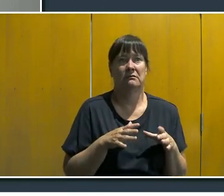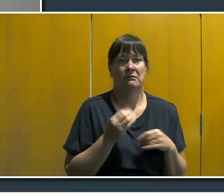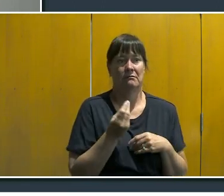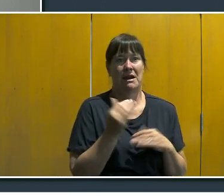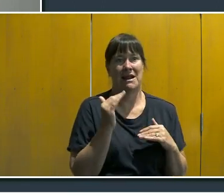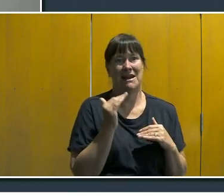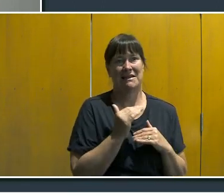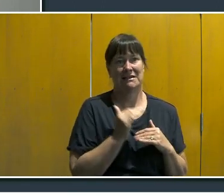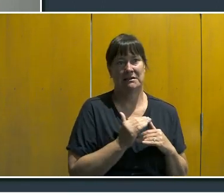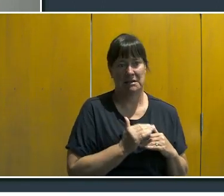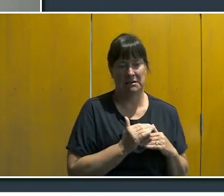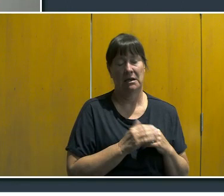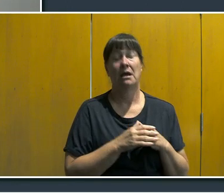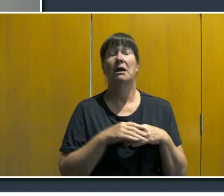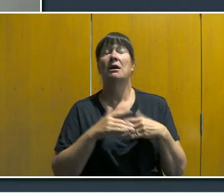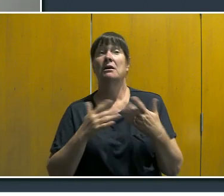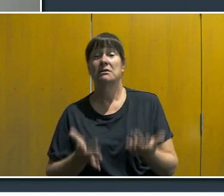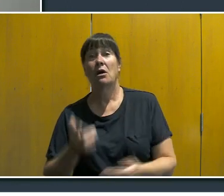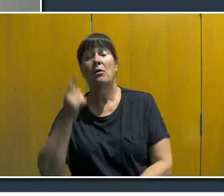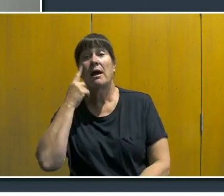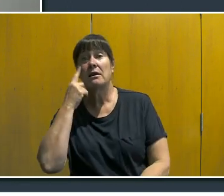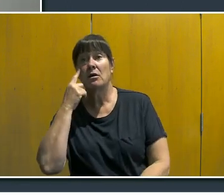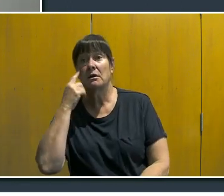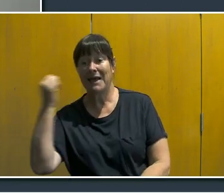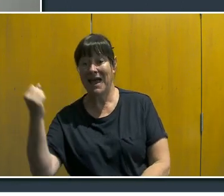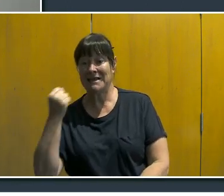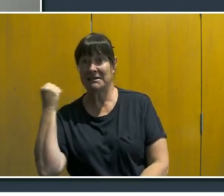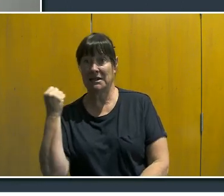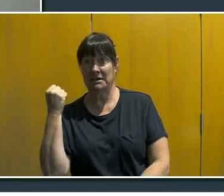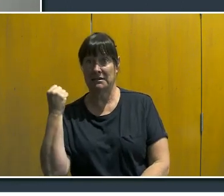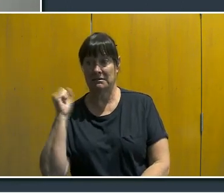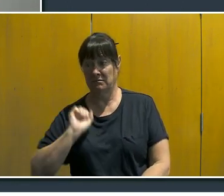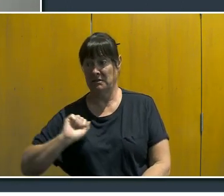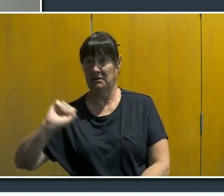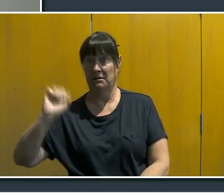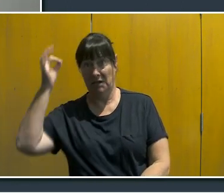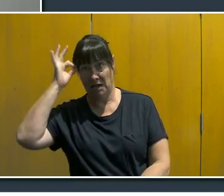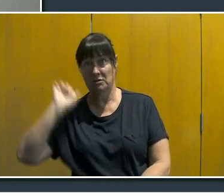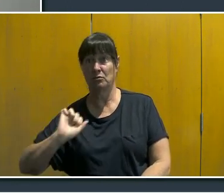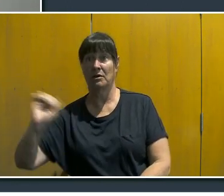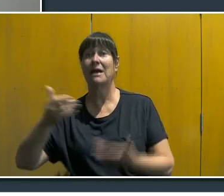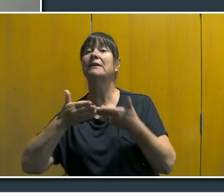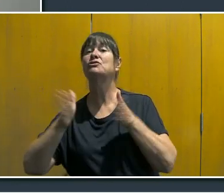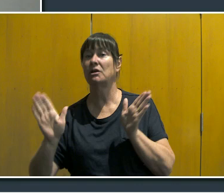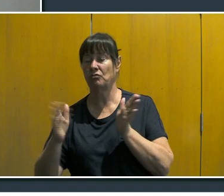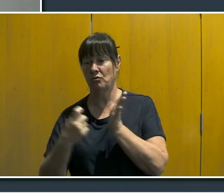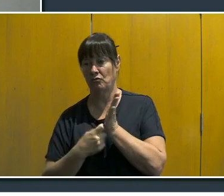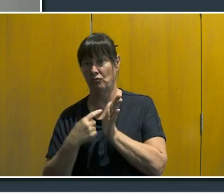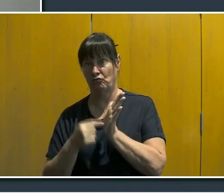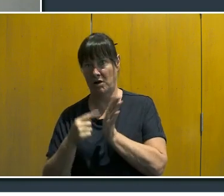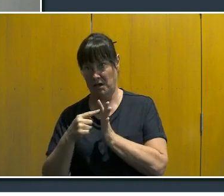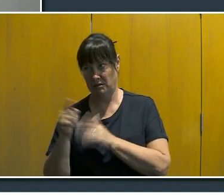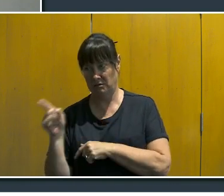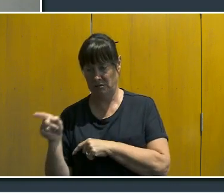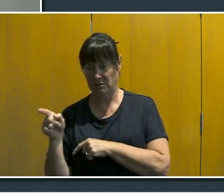So, I had a look at the Hastings rating thing and the general rate, and it